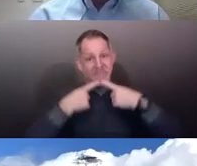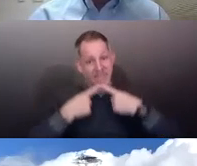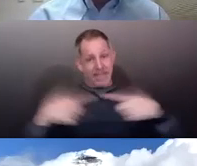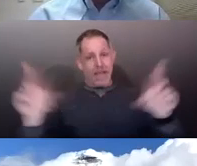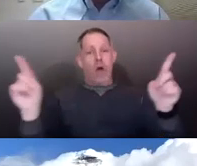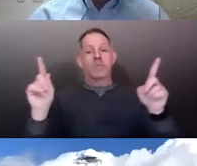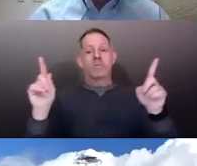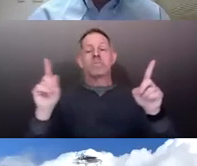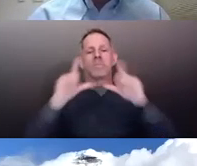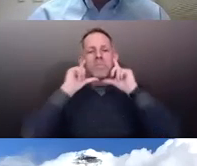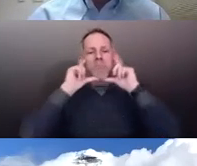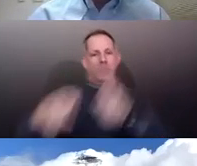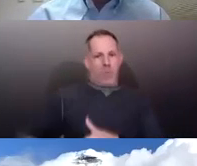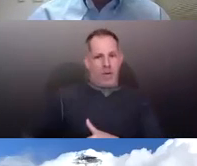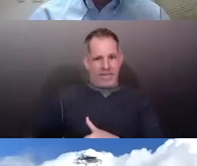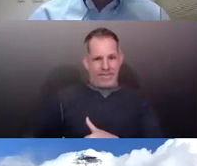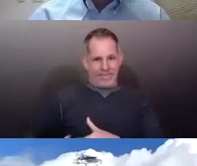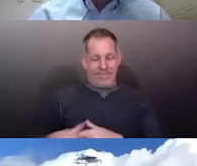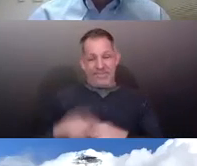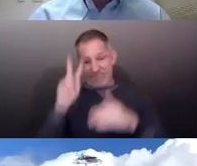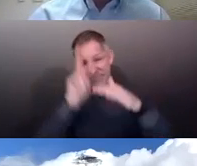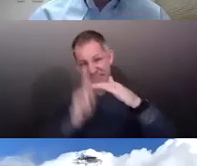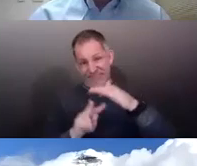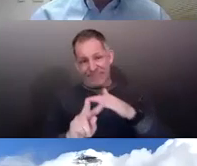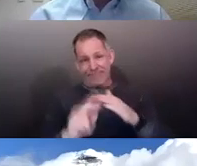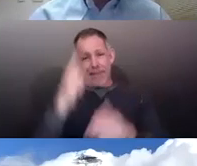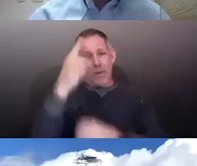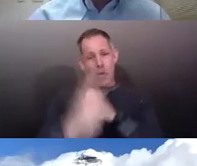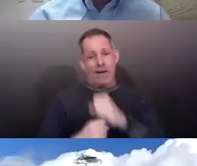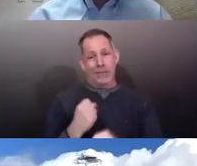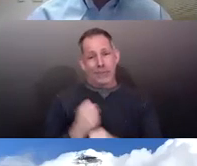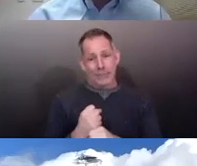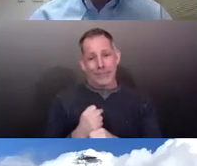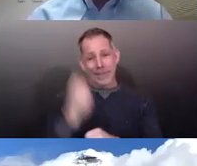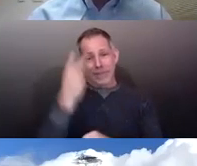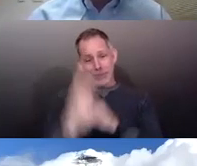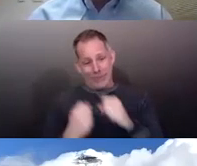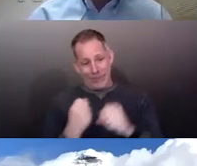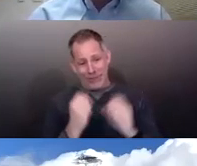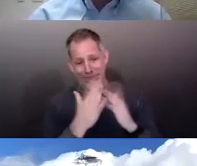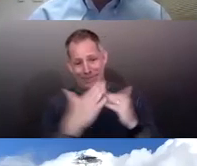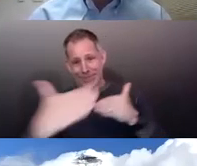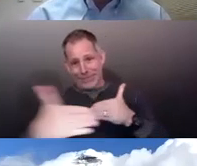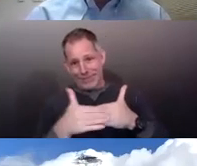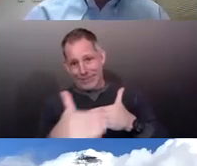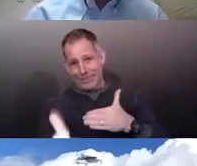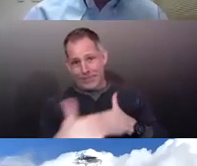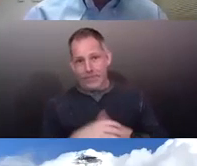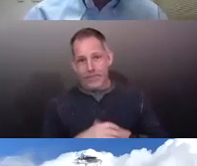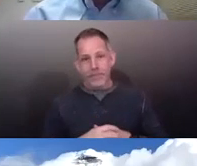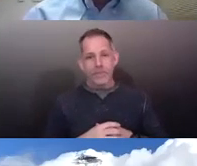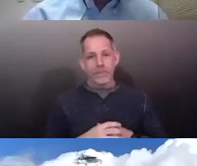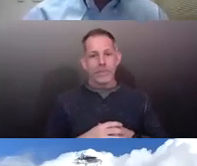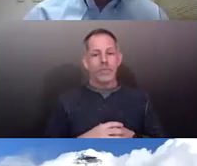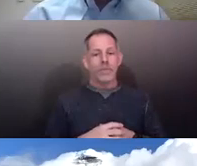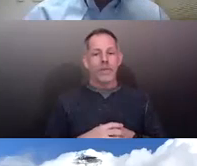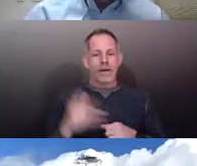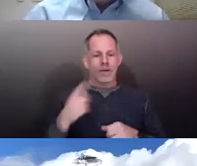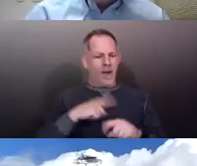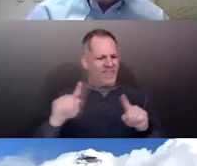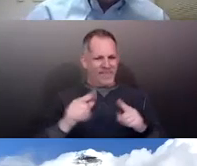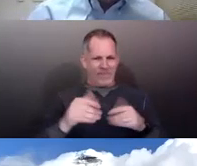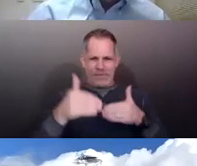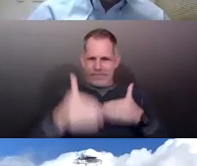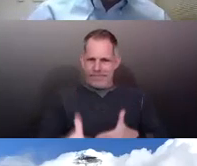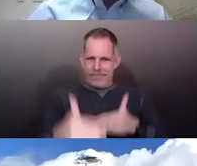Just a brief thing to say, as I alluded to, it would be phased implementation and serial steps that is driven by the amount